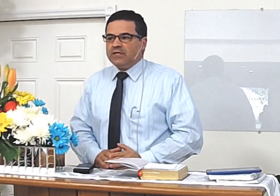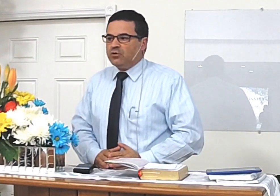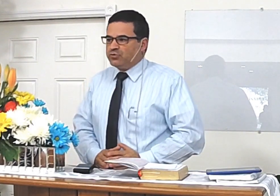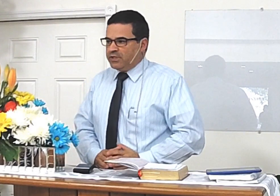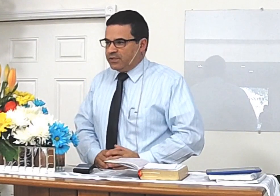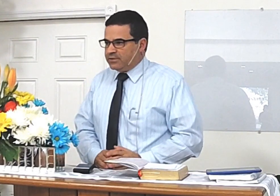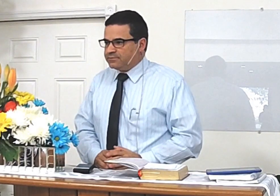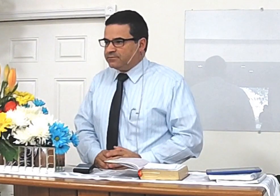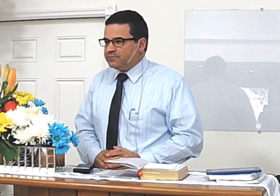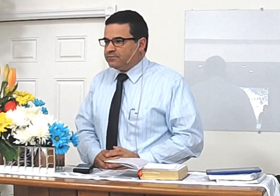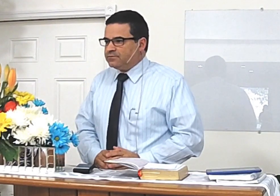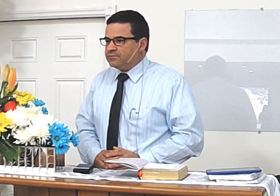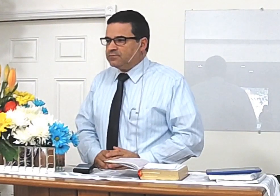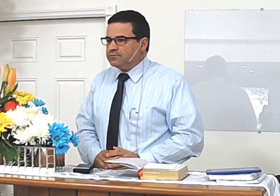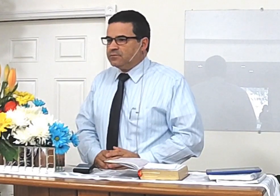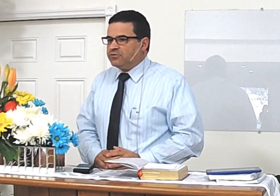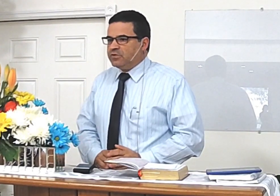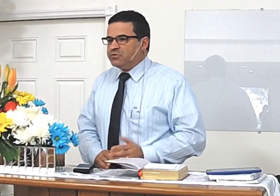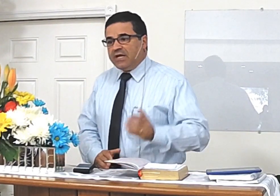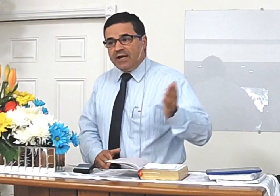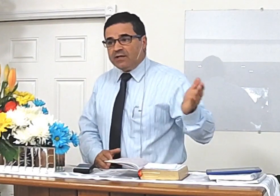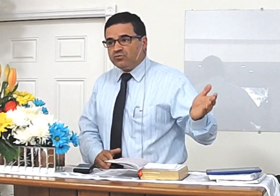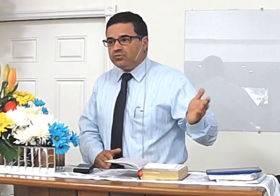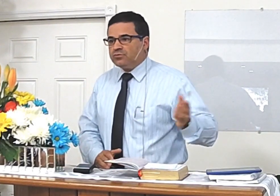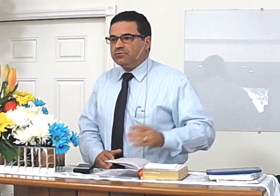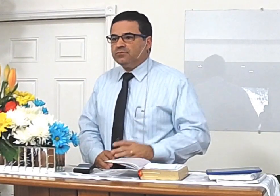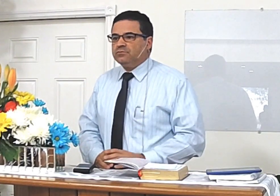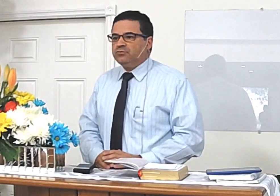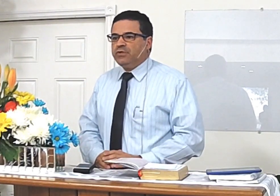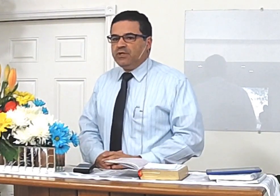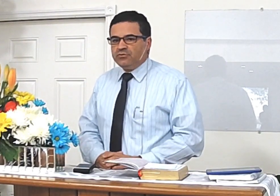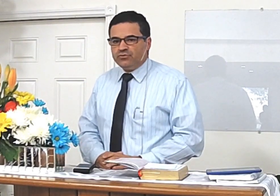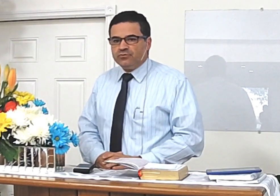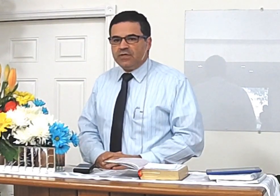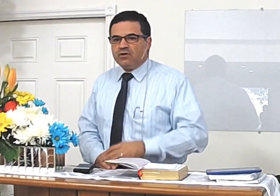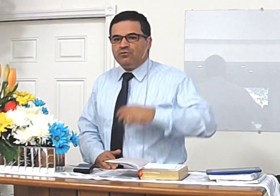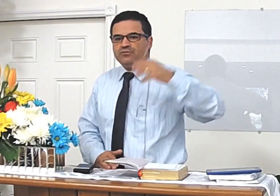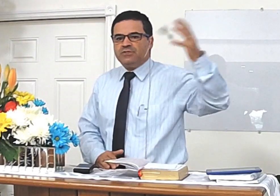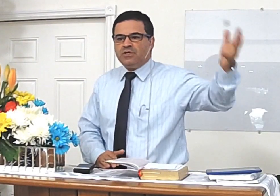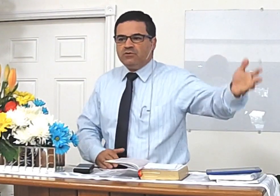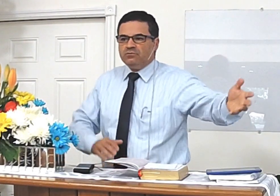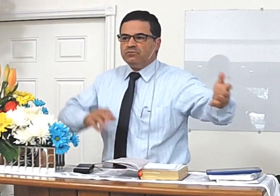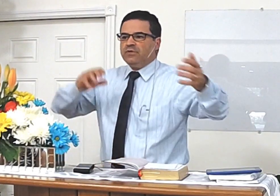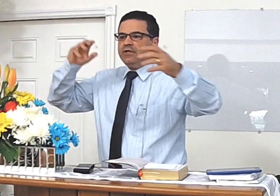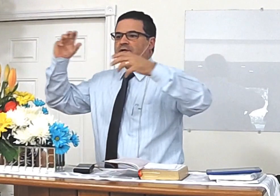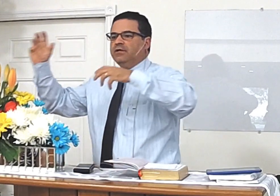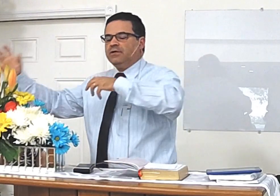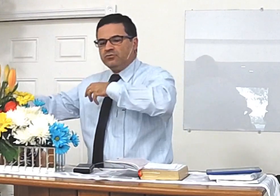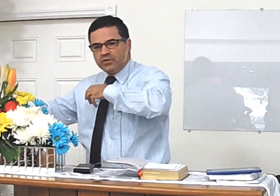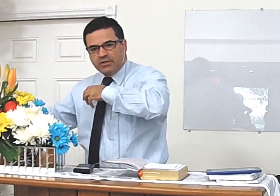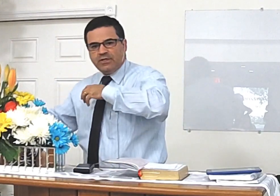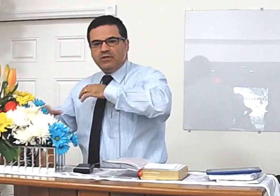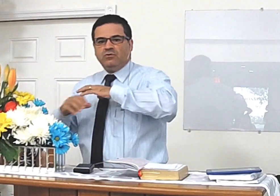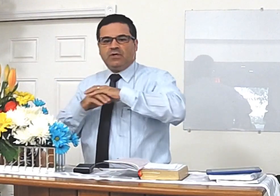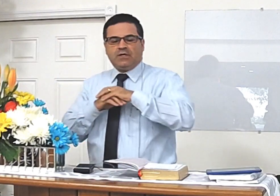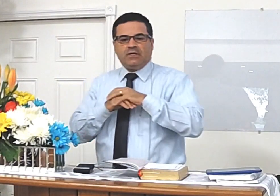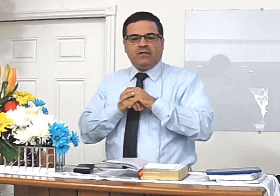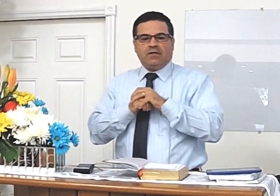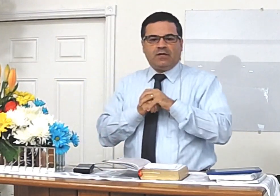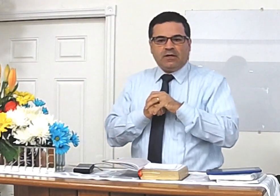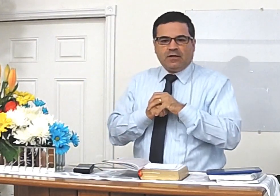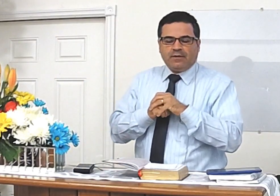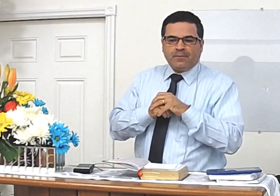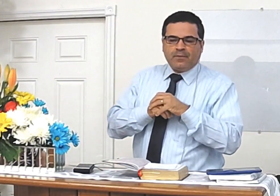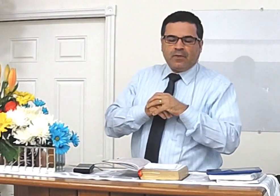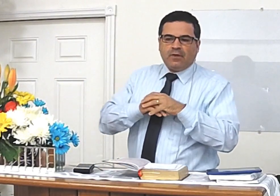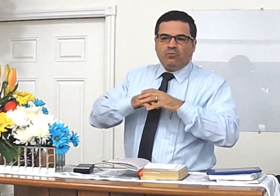rose an opposition, a great opposition against the doctrine. We see that in Acts, in the beginning, that confusion.